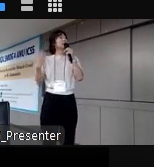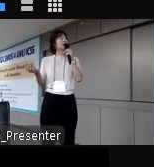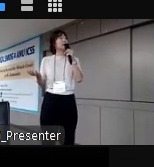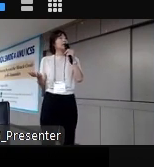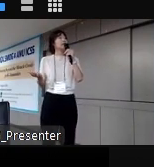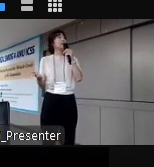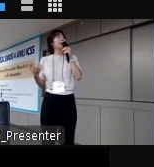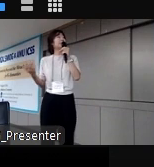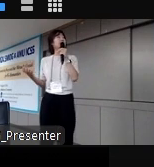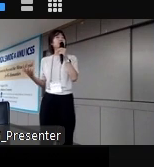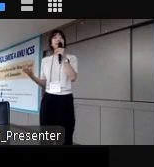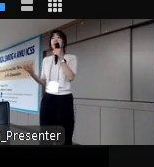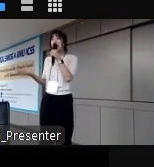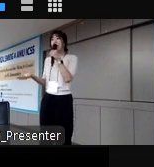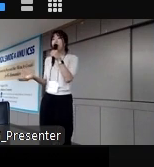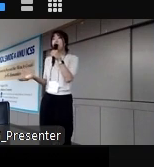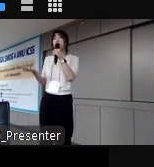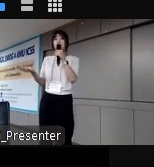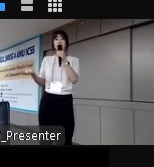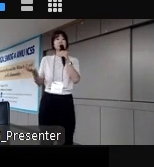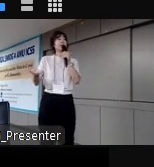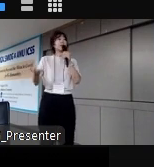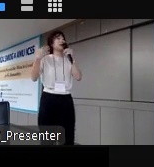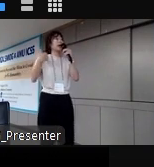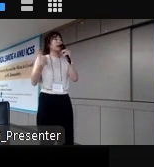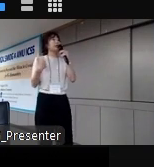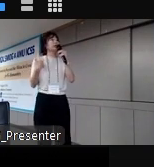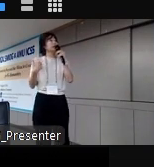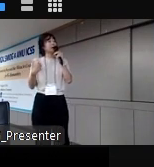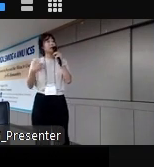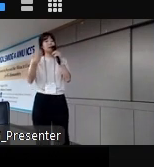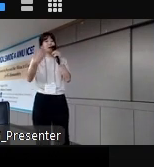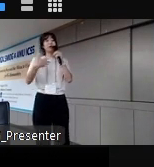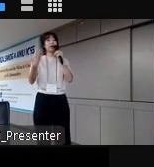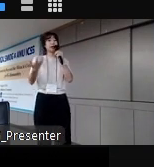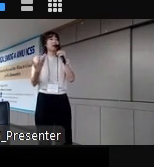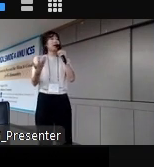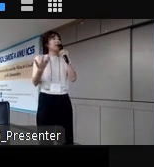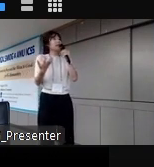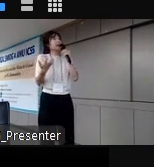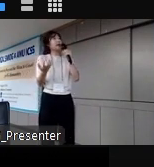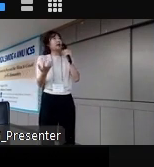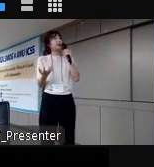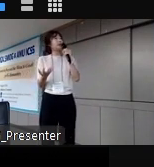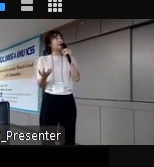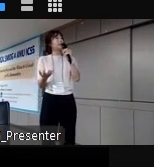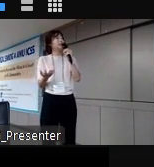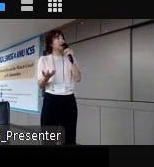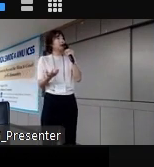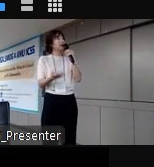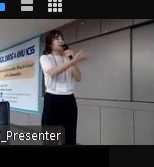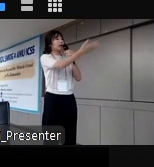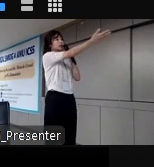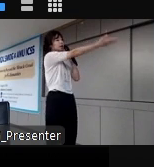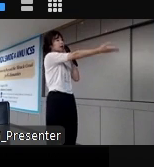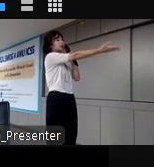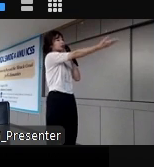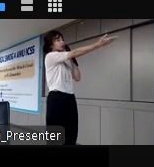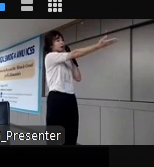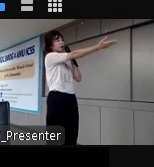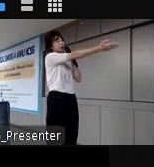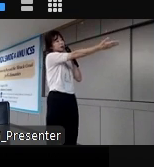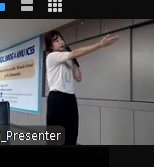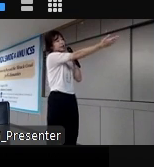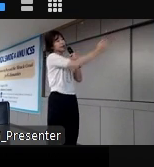is clear if the patient is inanimate, because only the animate subject can be the agent of the verb. It's clear who's